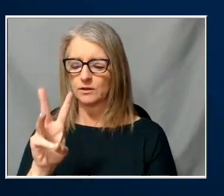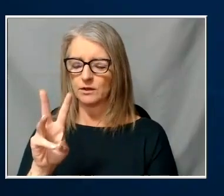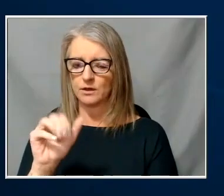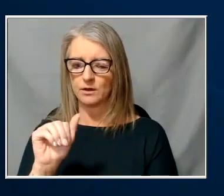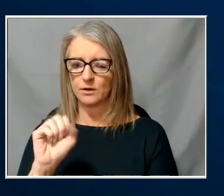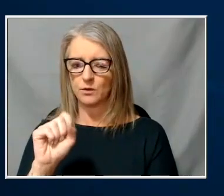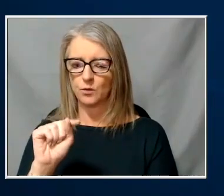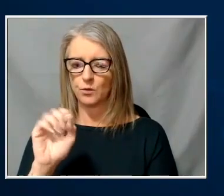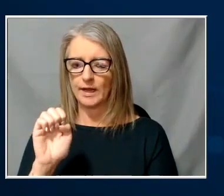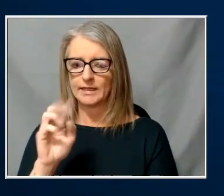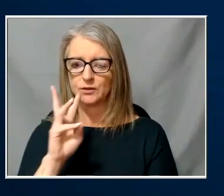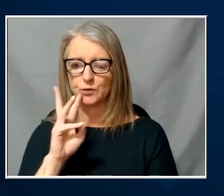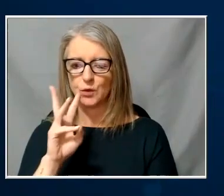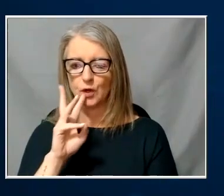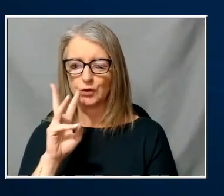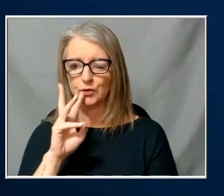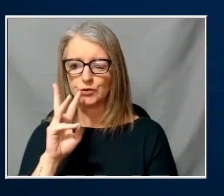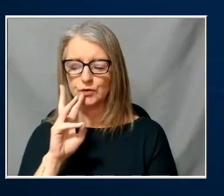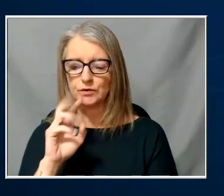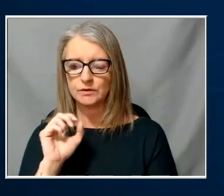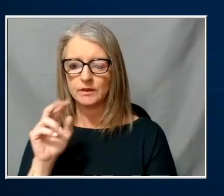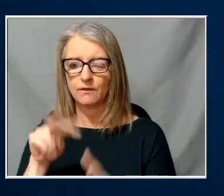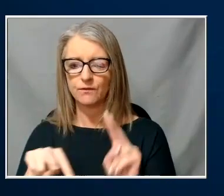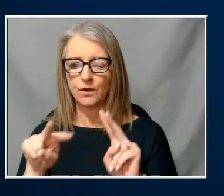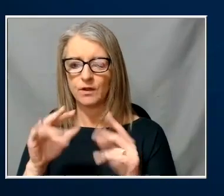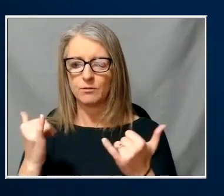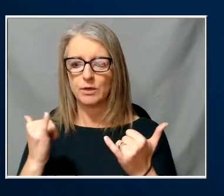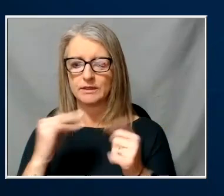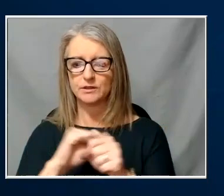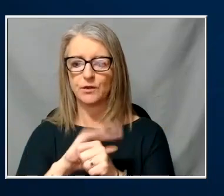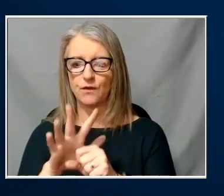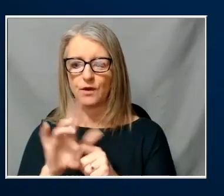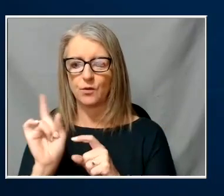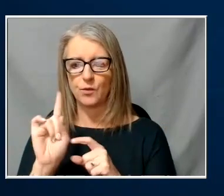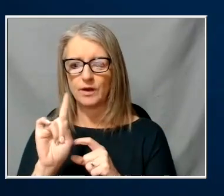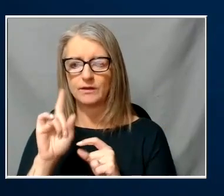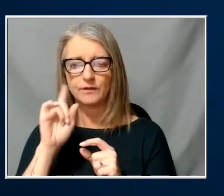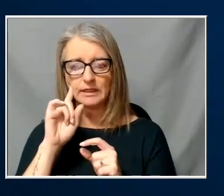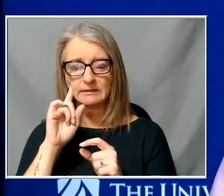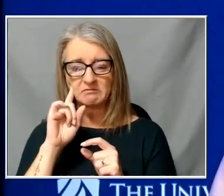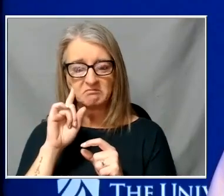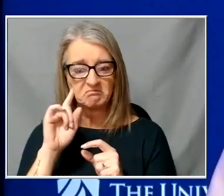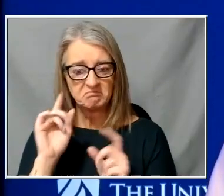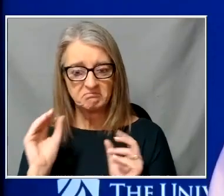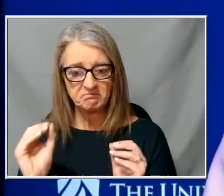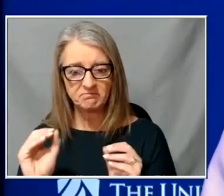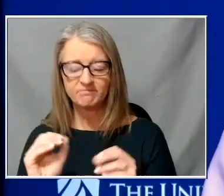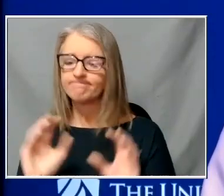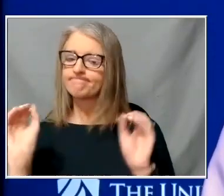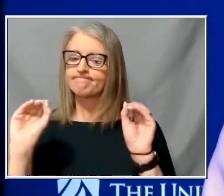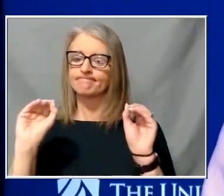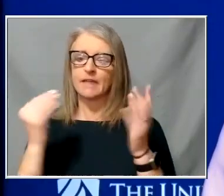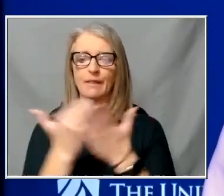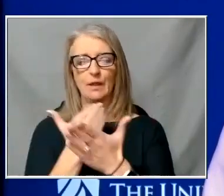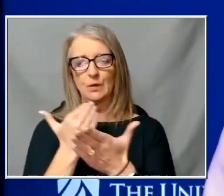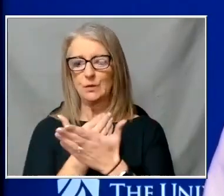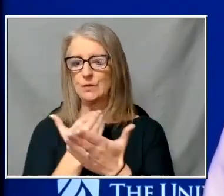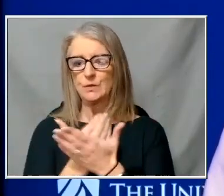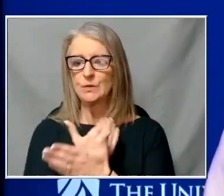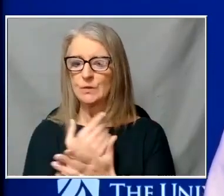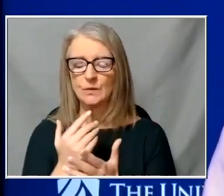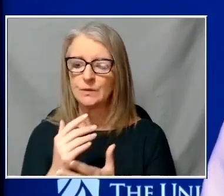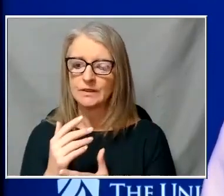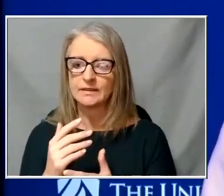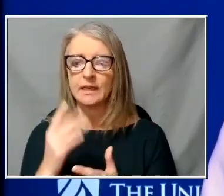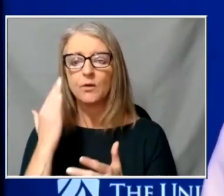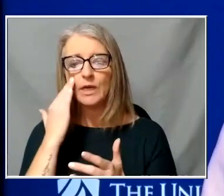monitoring wastewaters for the presence of COVID. Yeah. Where are we with that? Do you have any information? I don't have any new information. We know it's being